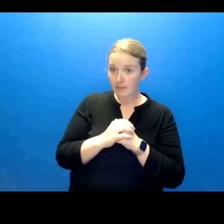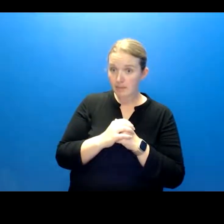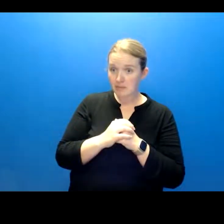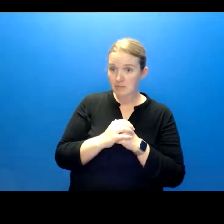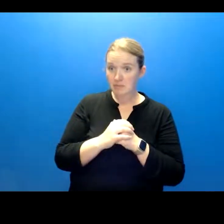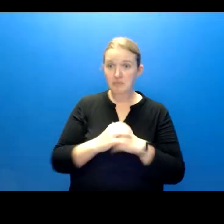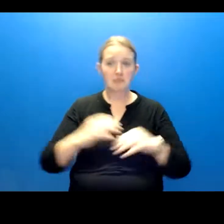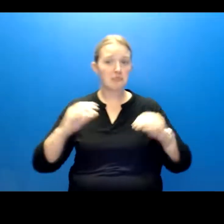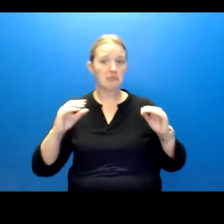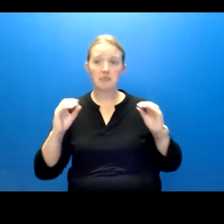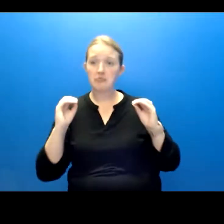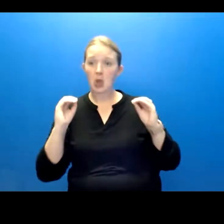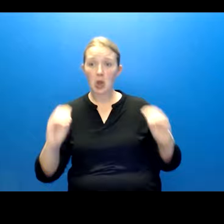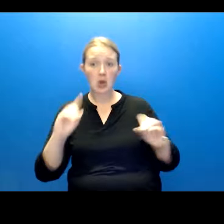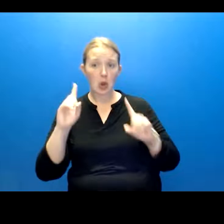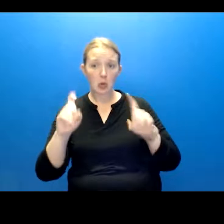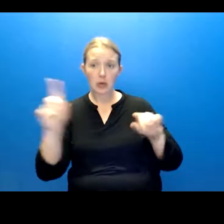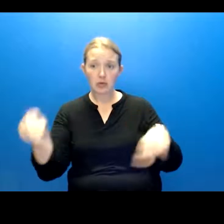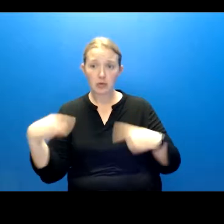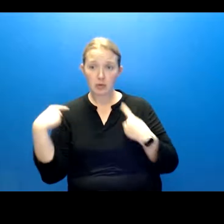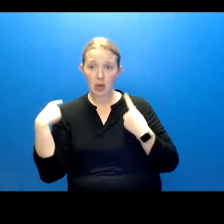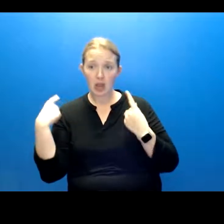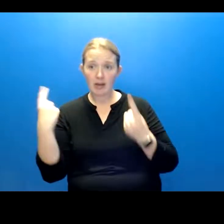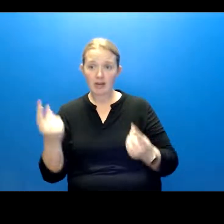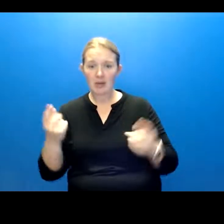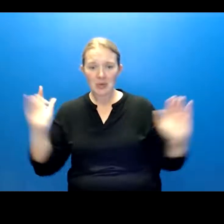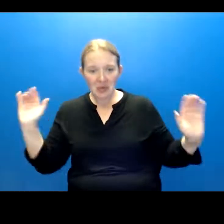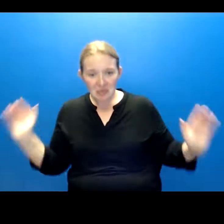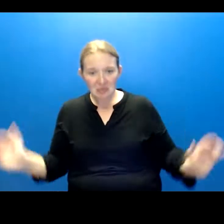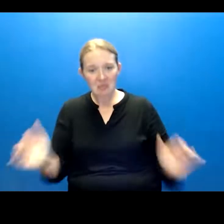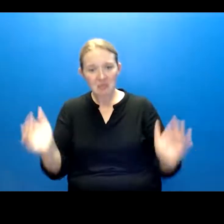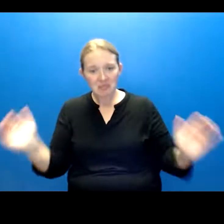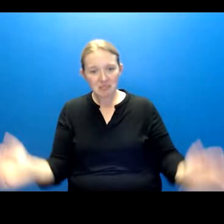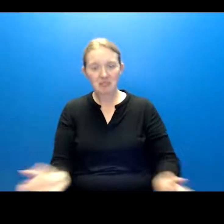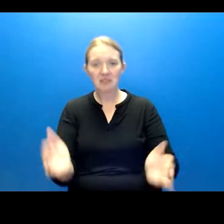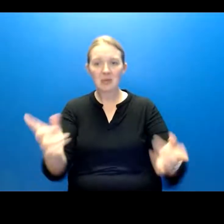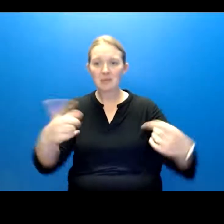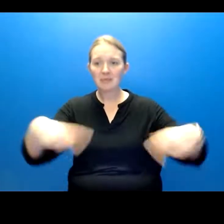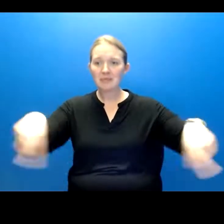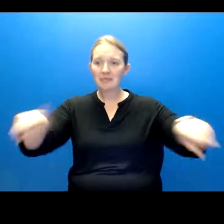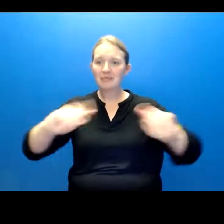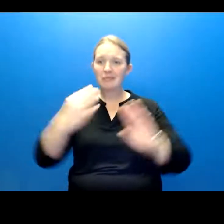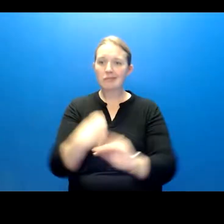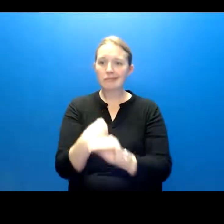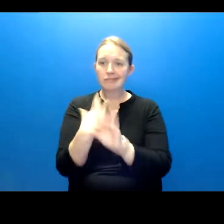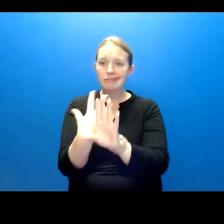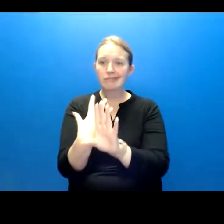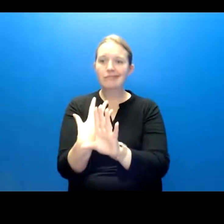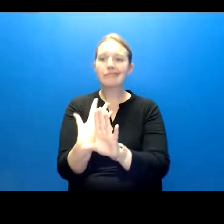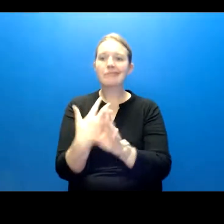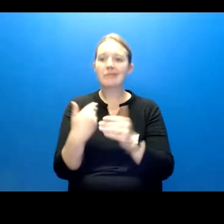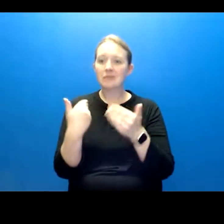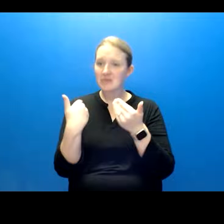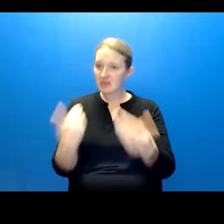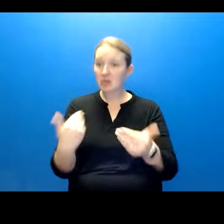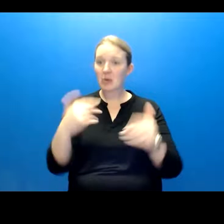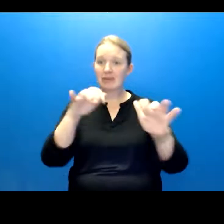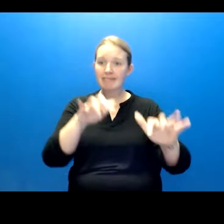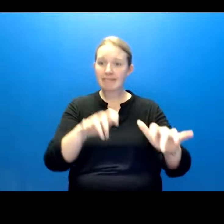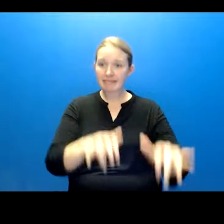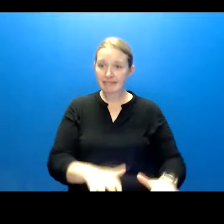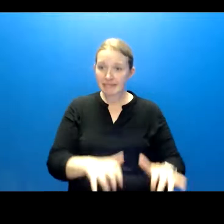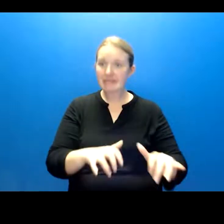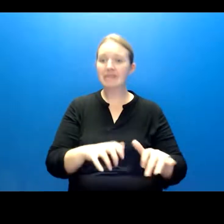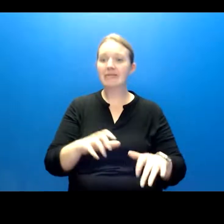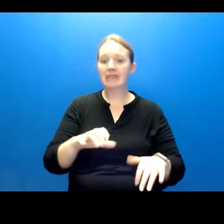No questions as yet. We're going to keep encouraging the virtual environment to pop those questions in there if you have